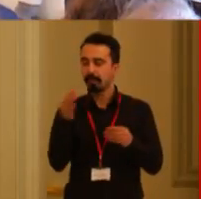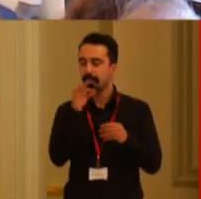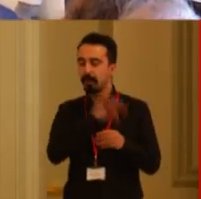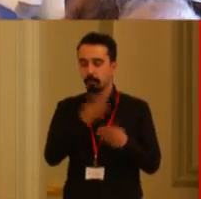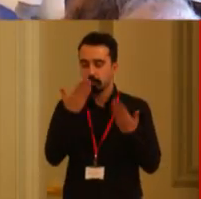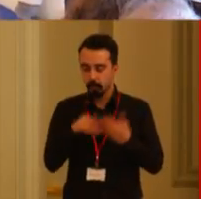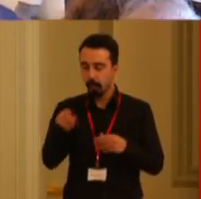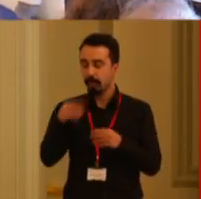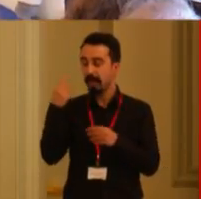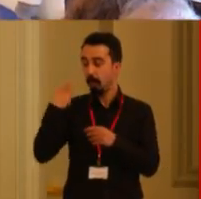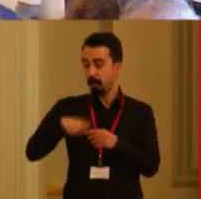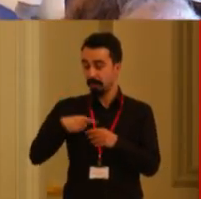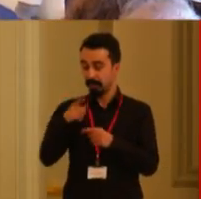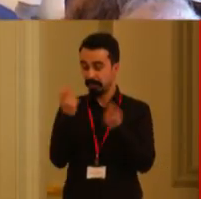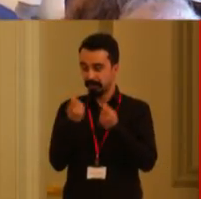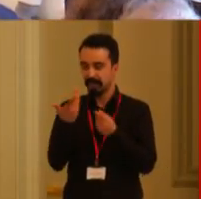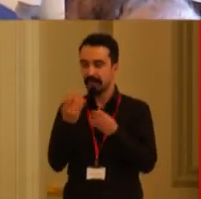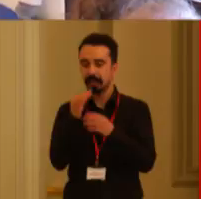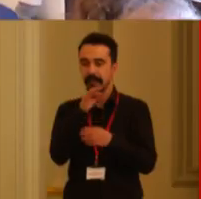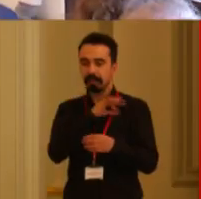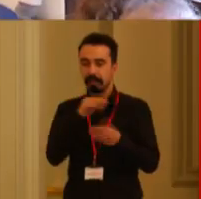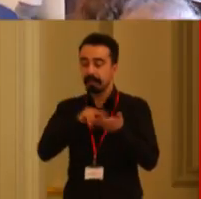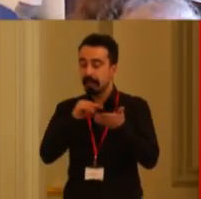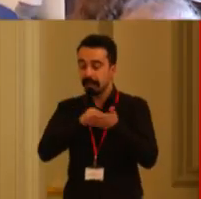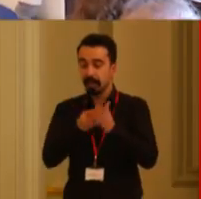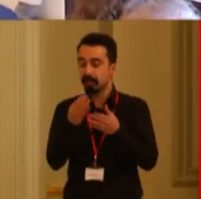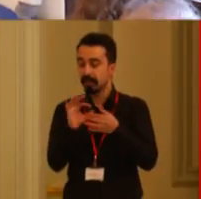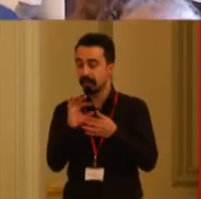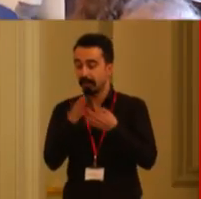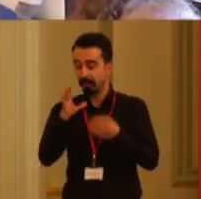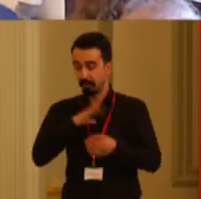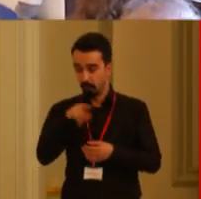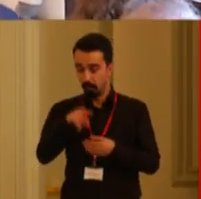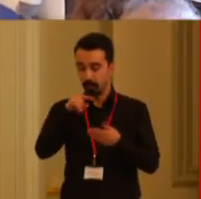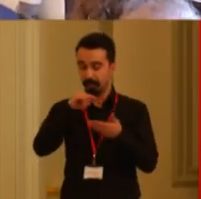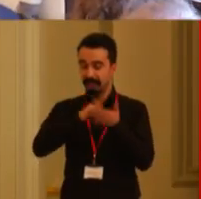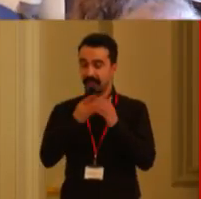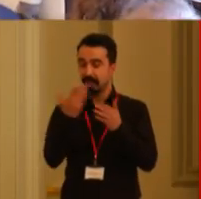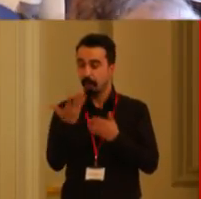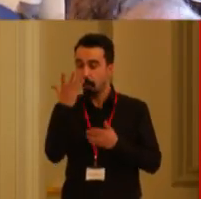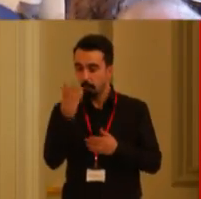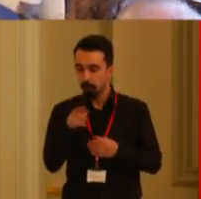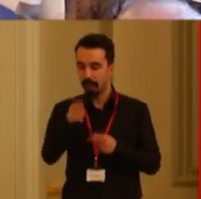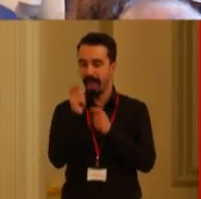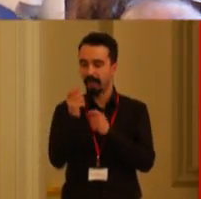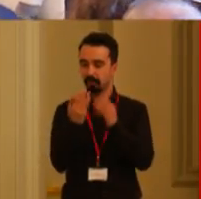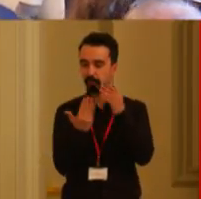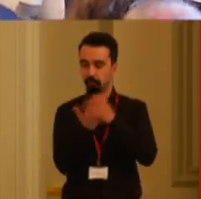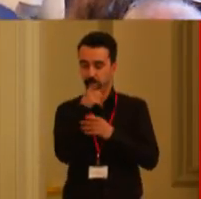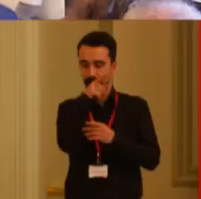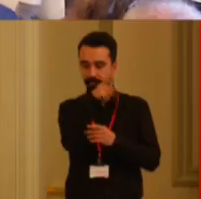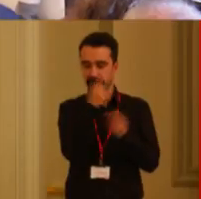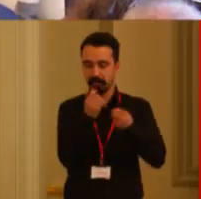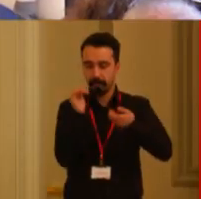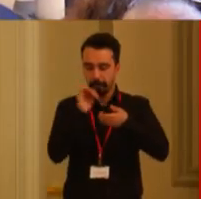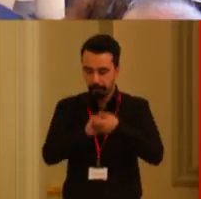fresh skills that private businesses need. So they need to come out there, private businesses, and be more vocal about the need. They